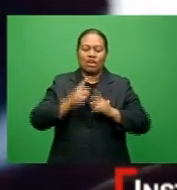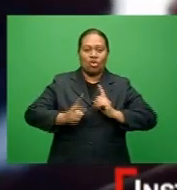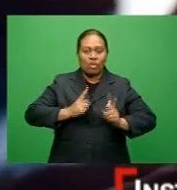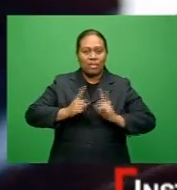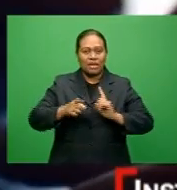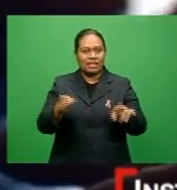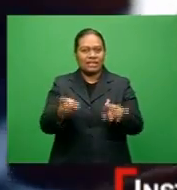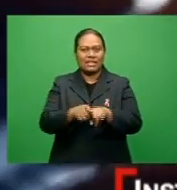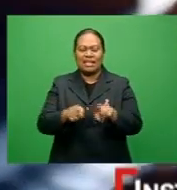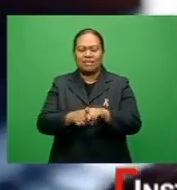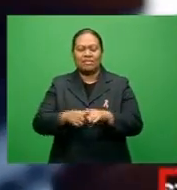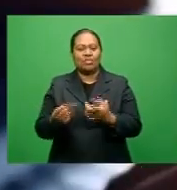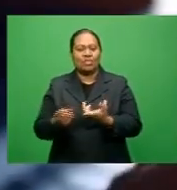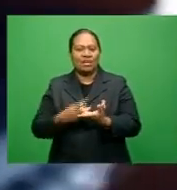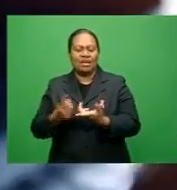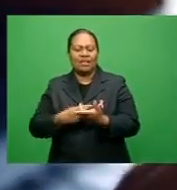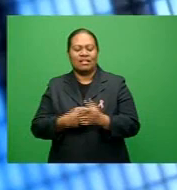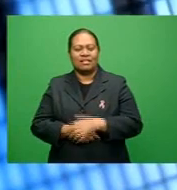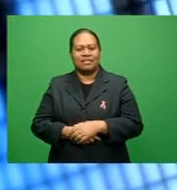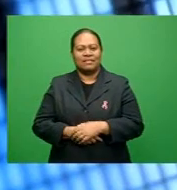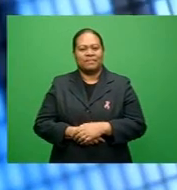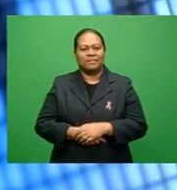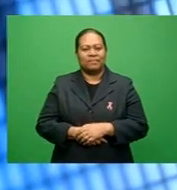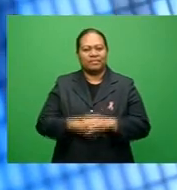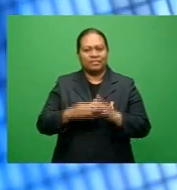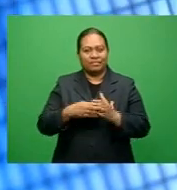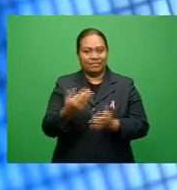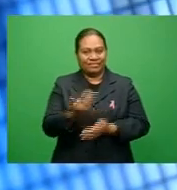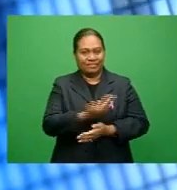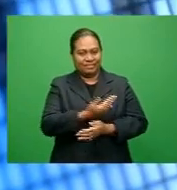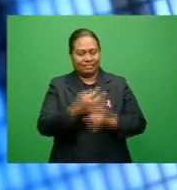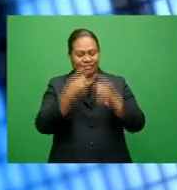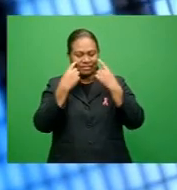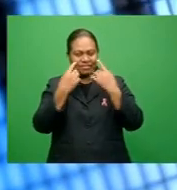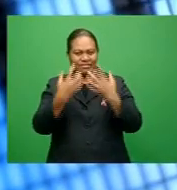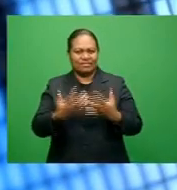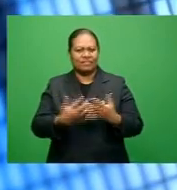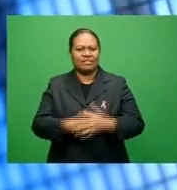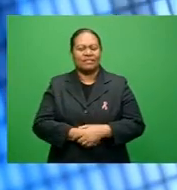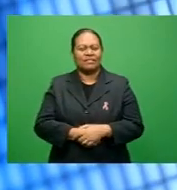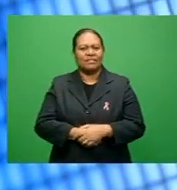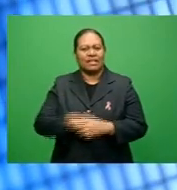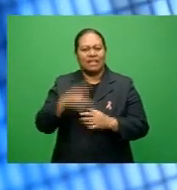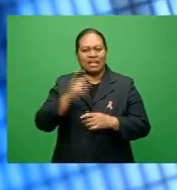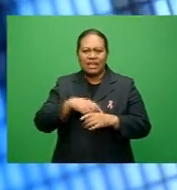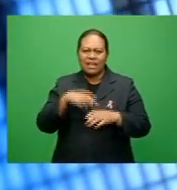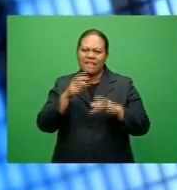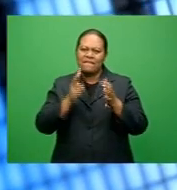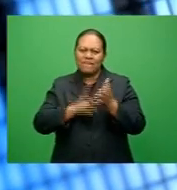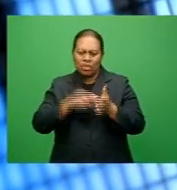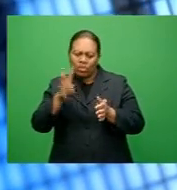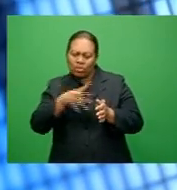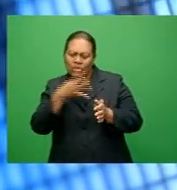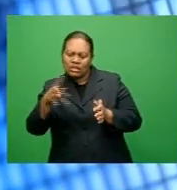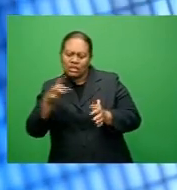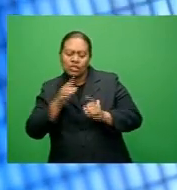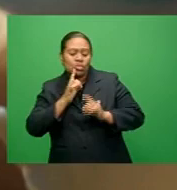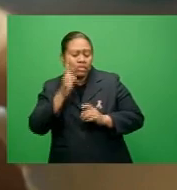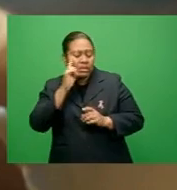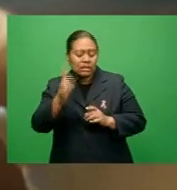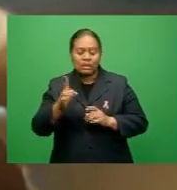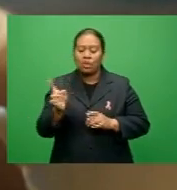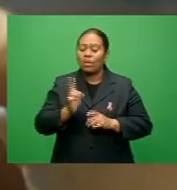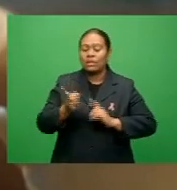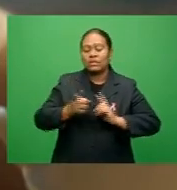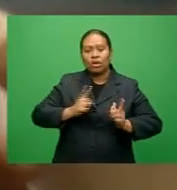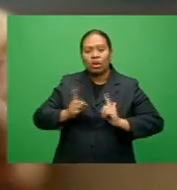similar to others that have been reported. According to a company press release, you can tap View Hidden Comments to see the comments.